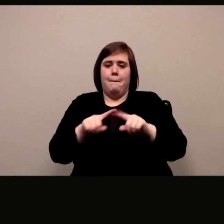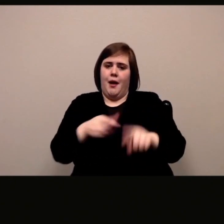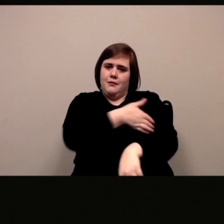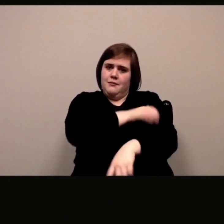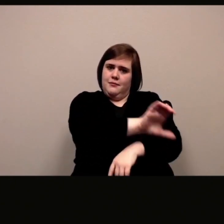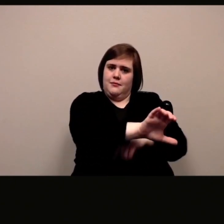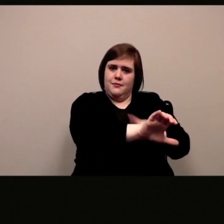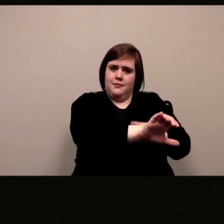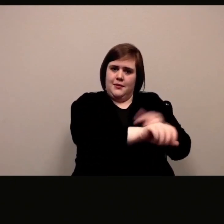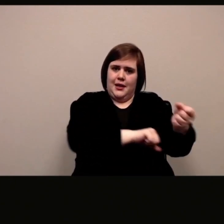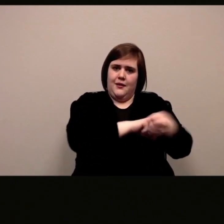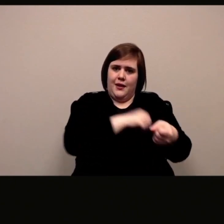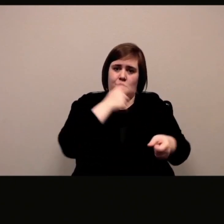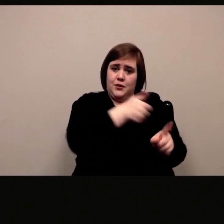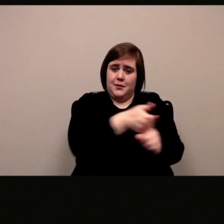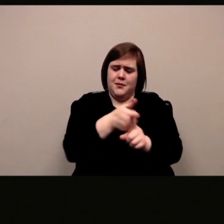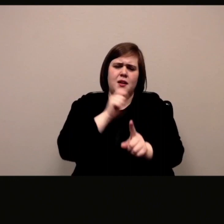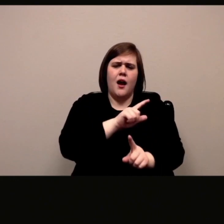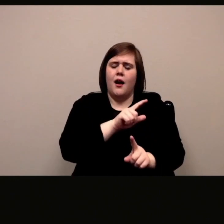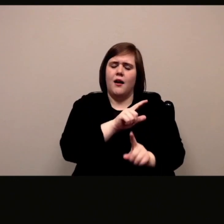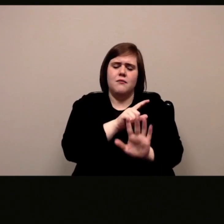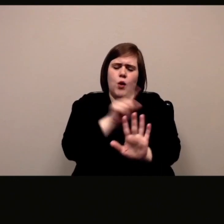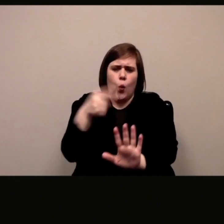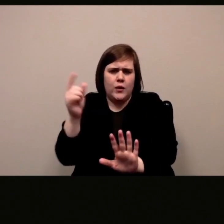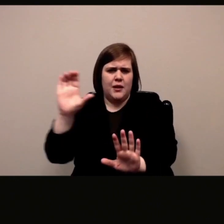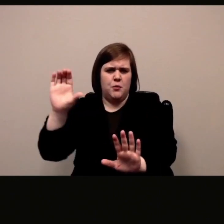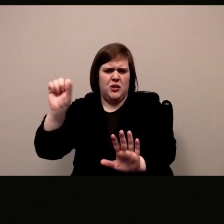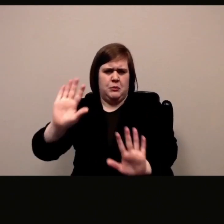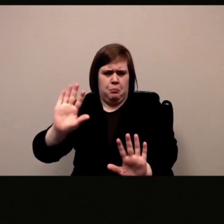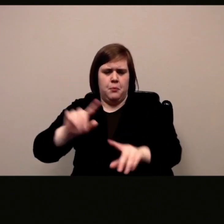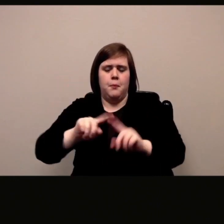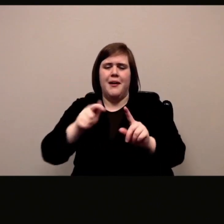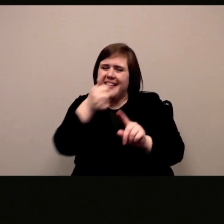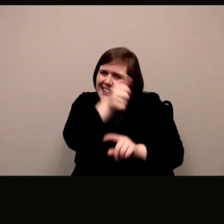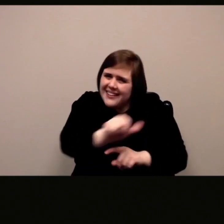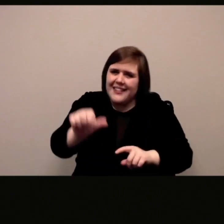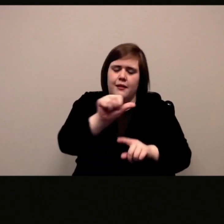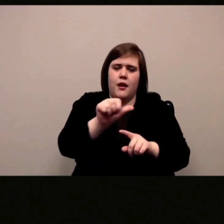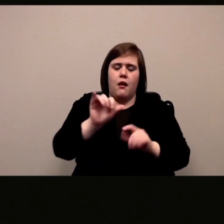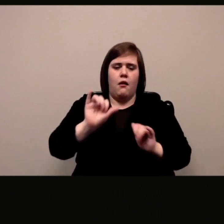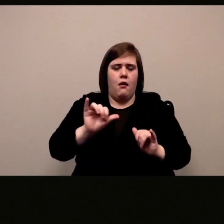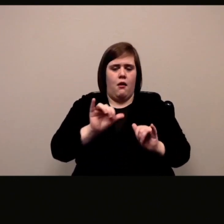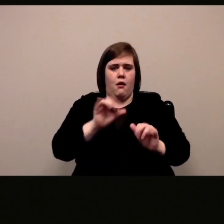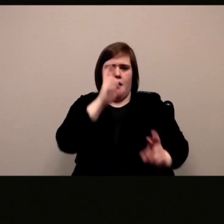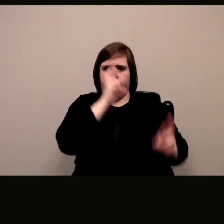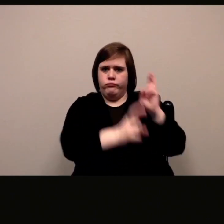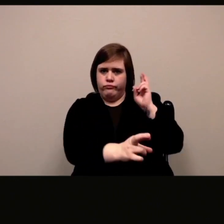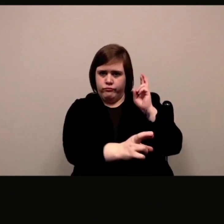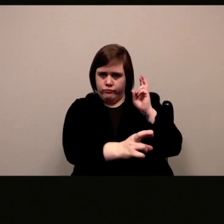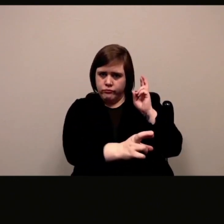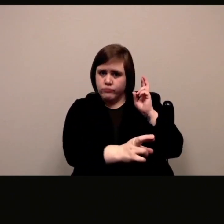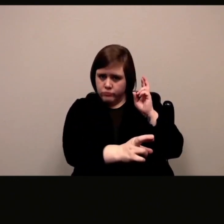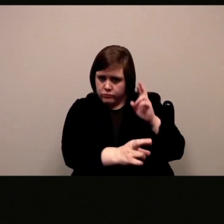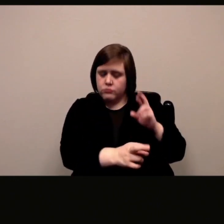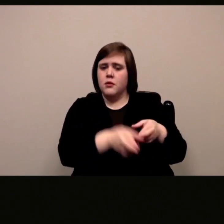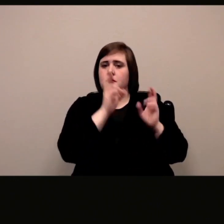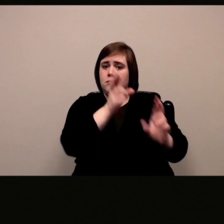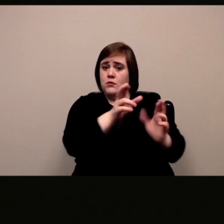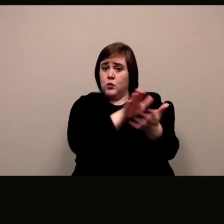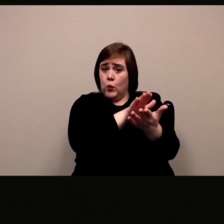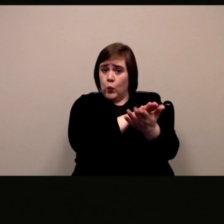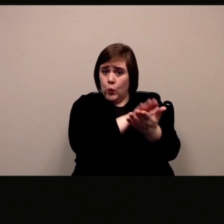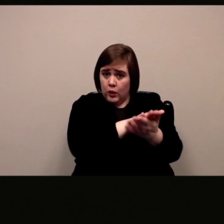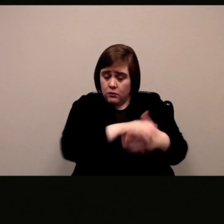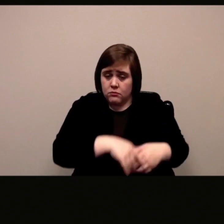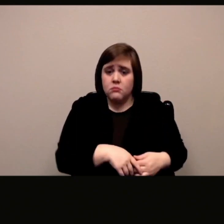in anything, just not computer science, but anything, they will respect you more. They will respect that school more.